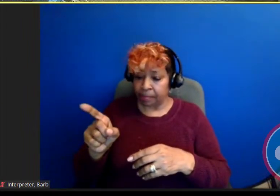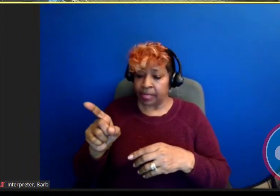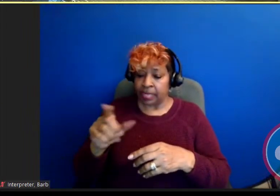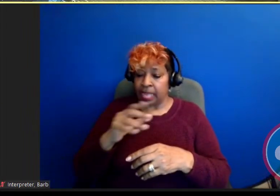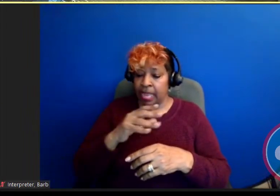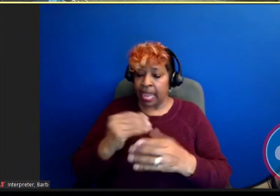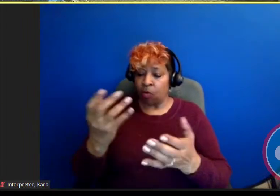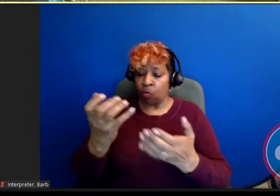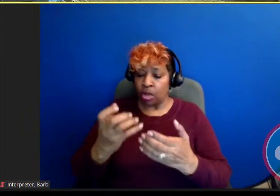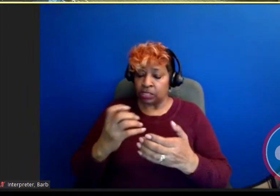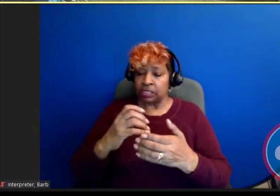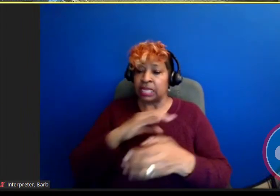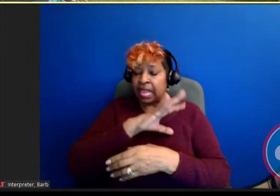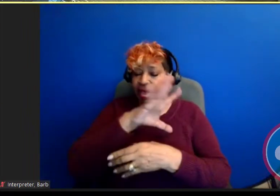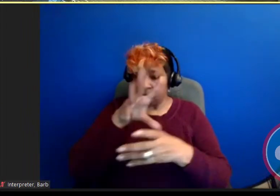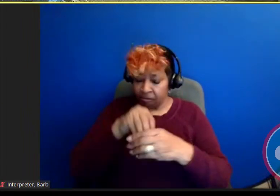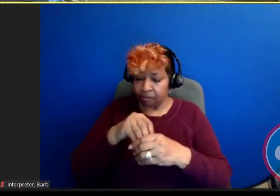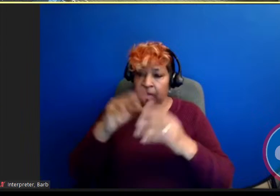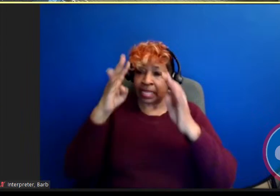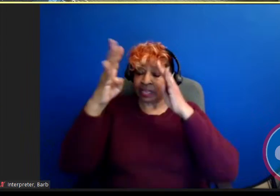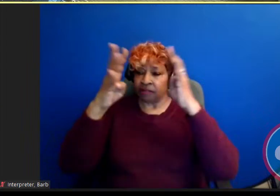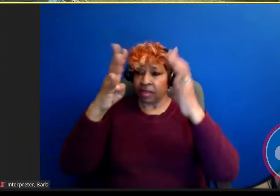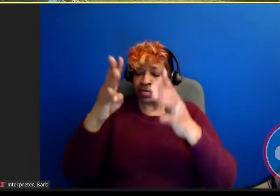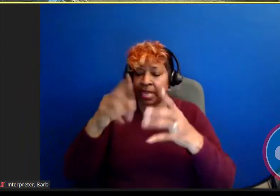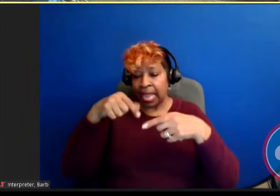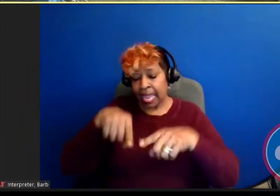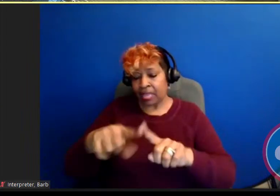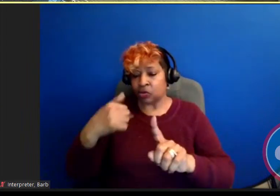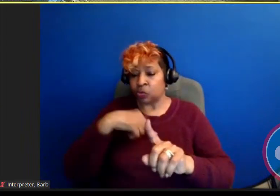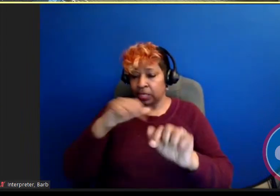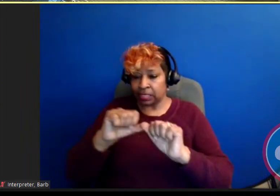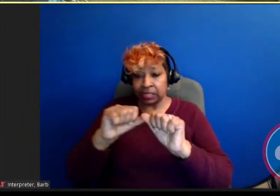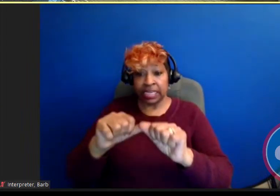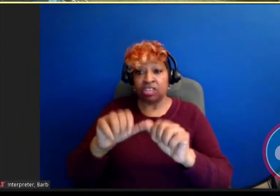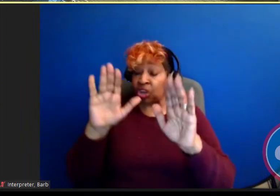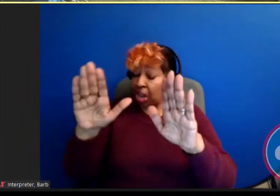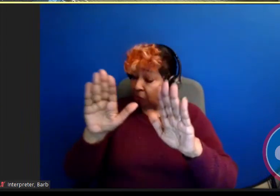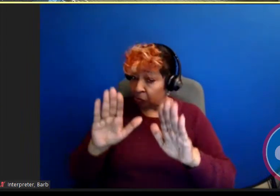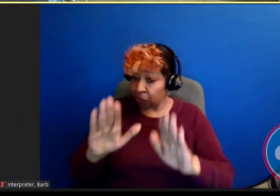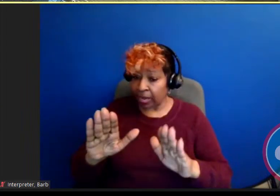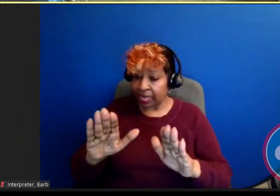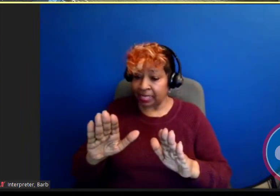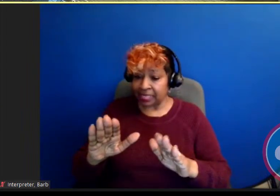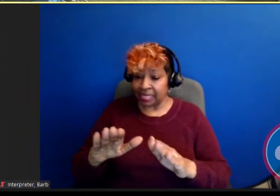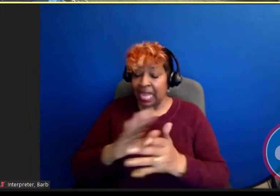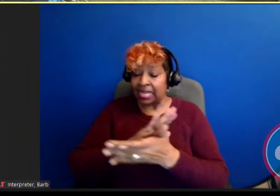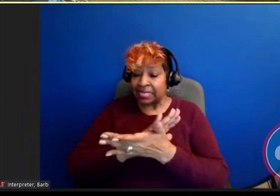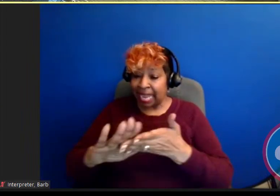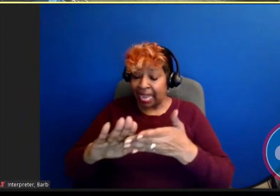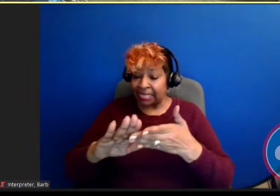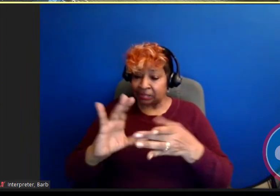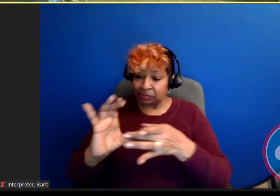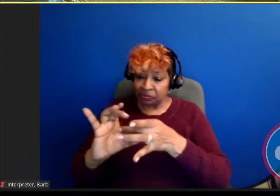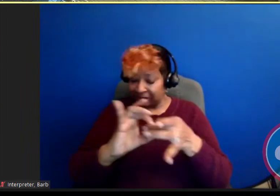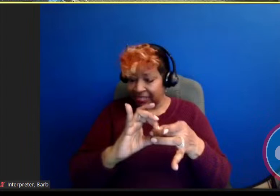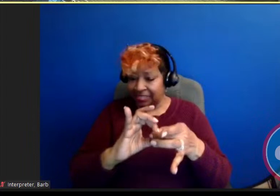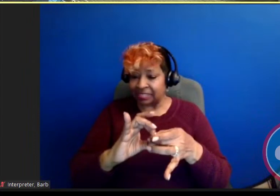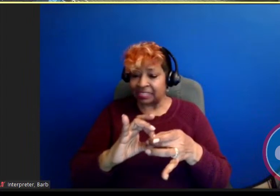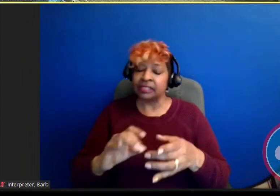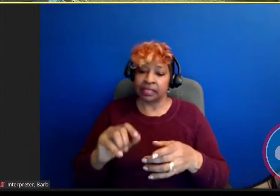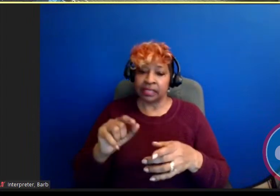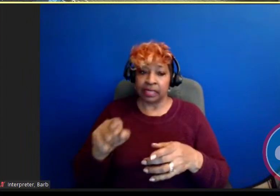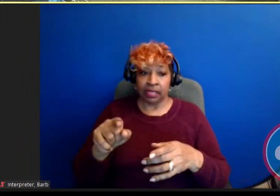involve innovation as we go forward. Yes. Okay, that's great. Yes, a lot of synergy there. Yeah, for sure. Other